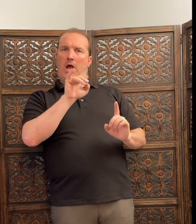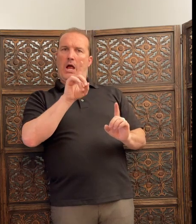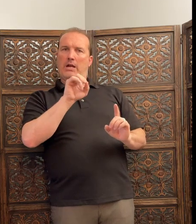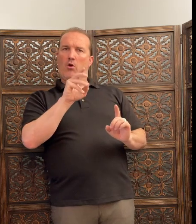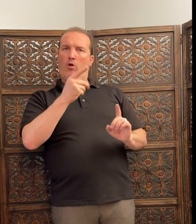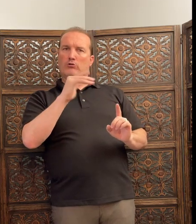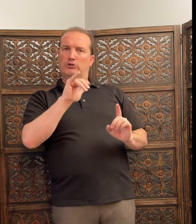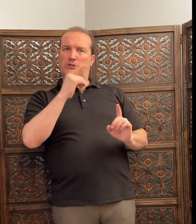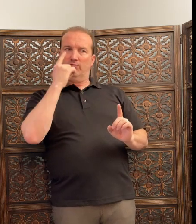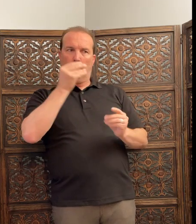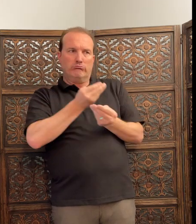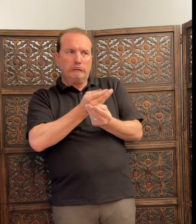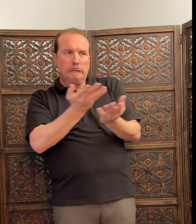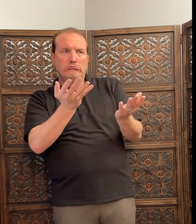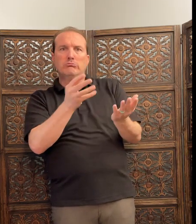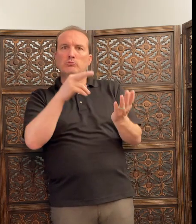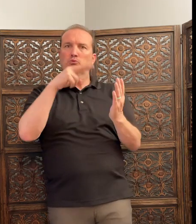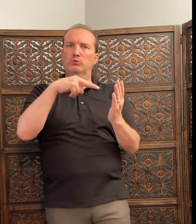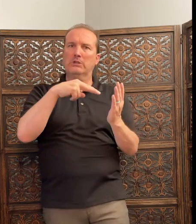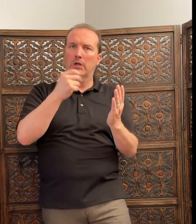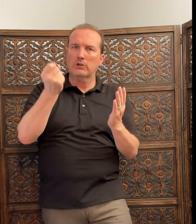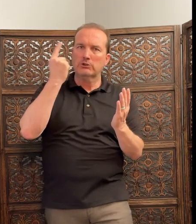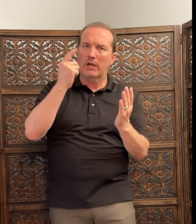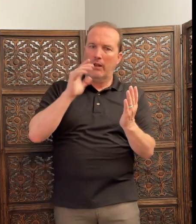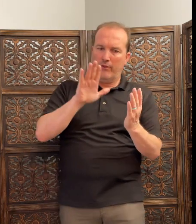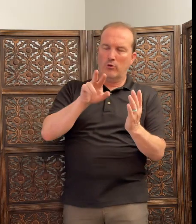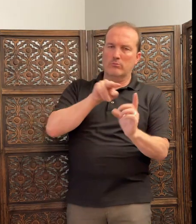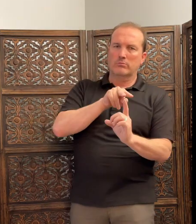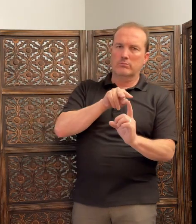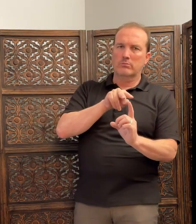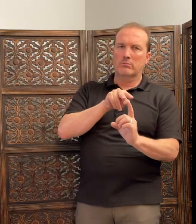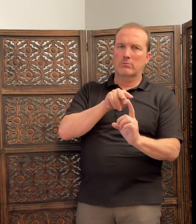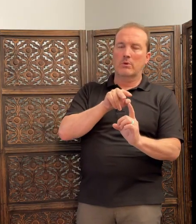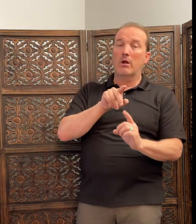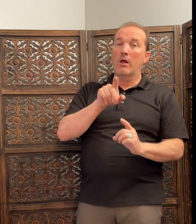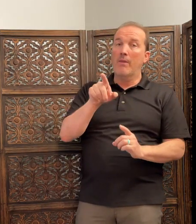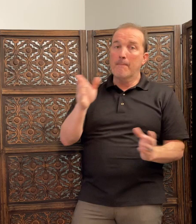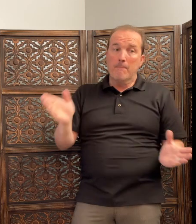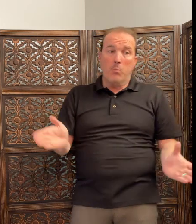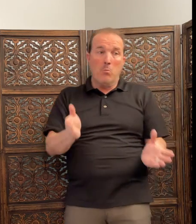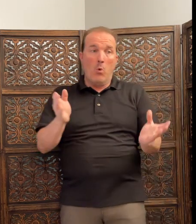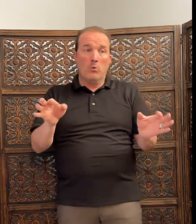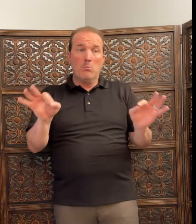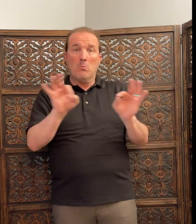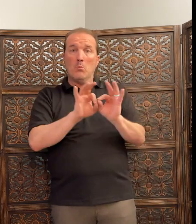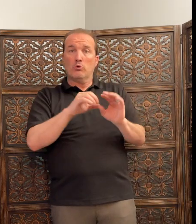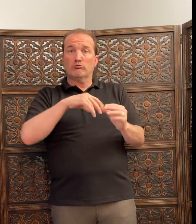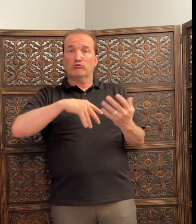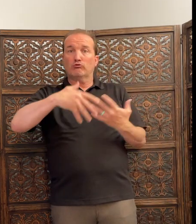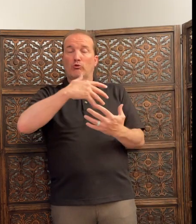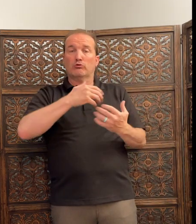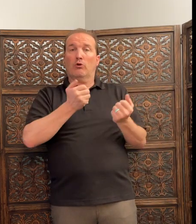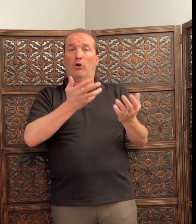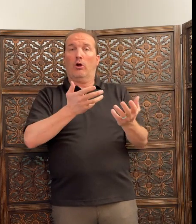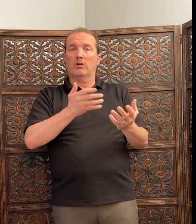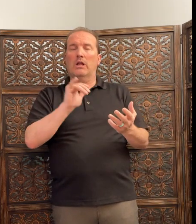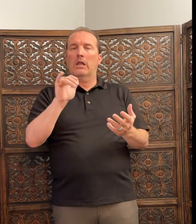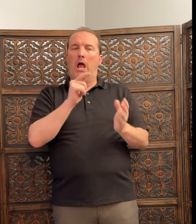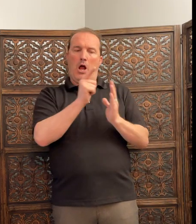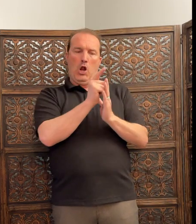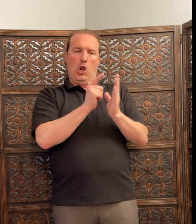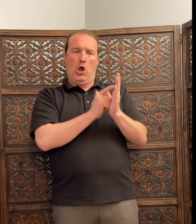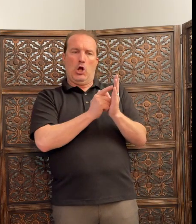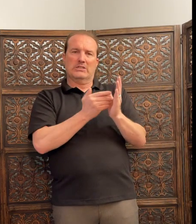uplift. But few of Hurston's contemporaries used their female characters beyond their ability to promote important social causes, such